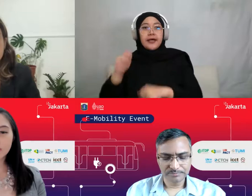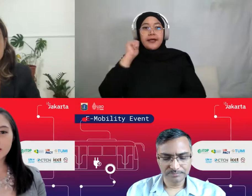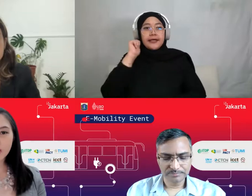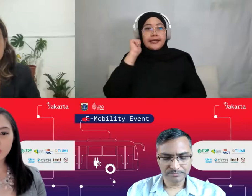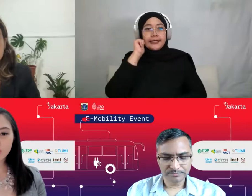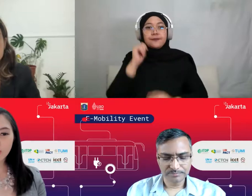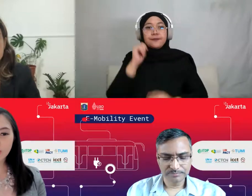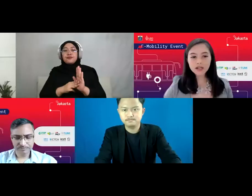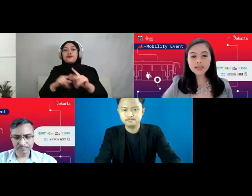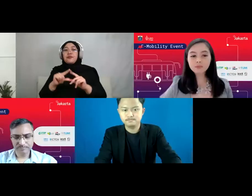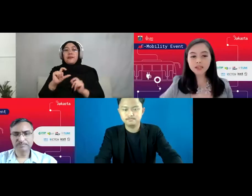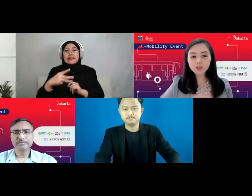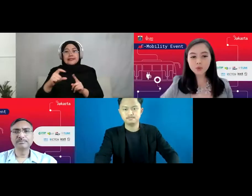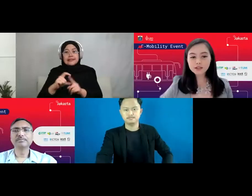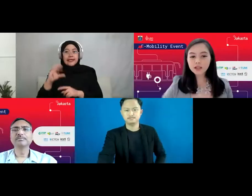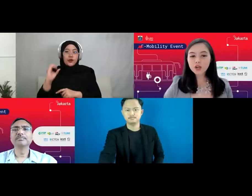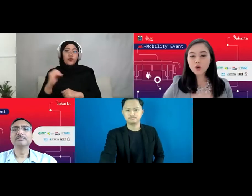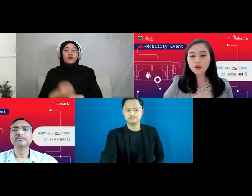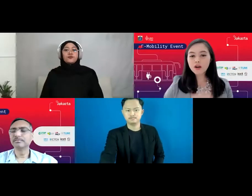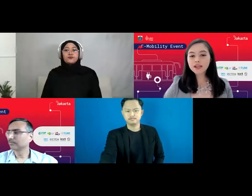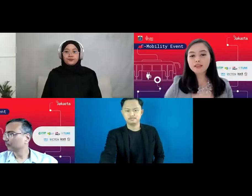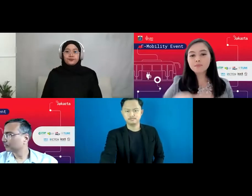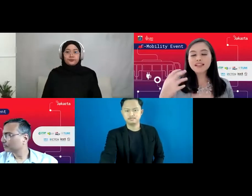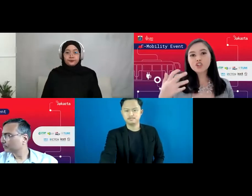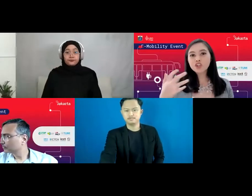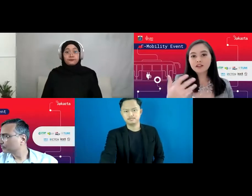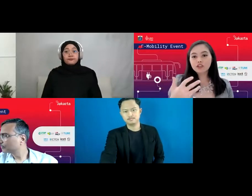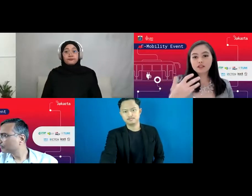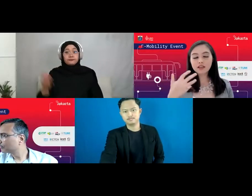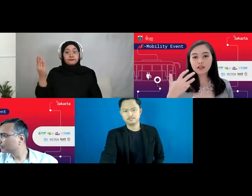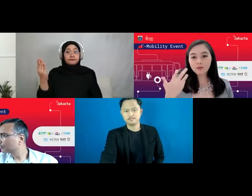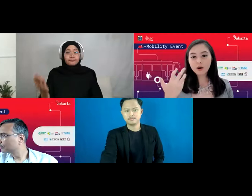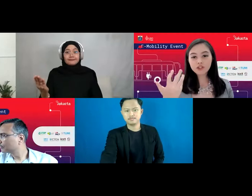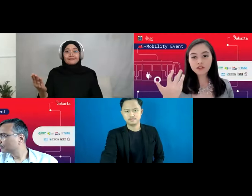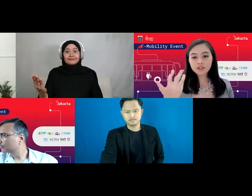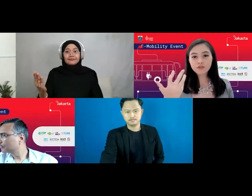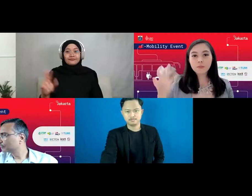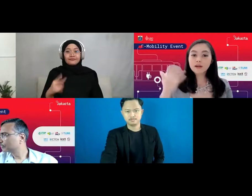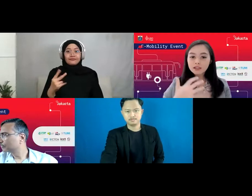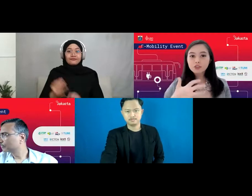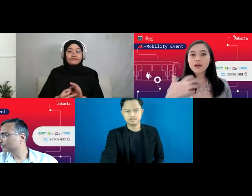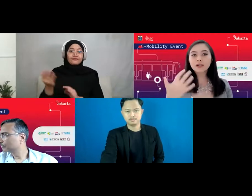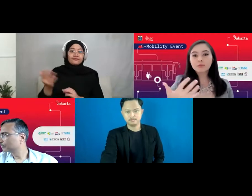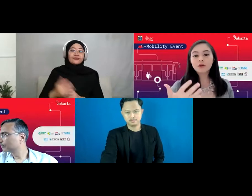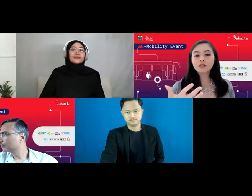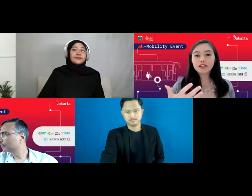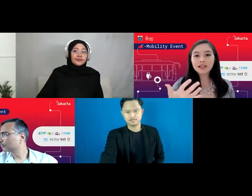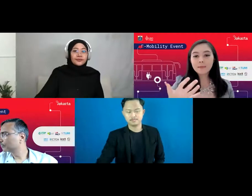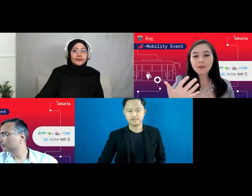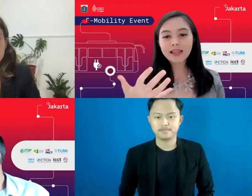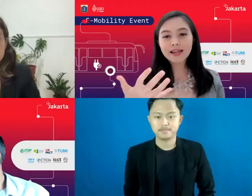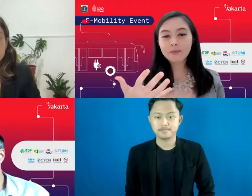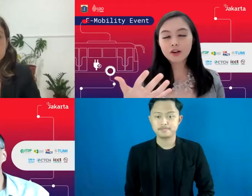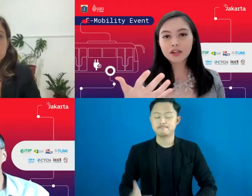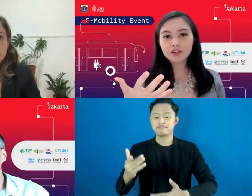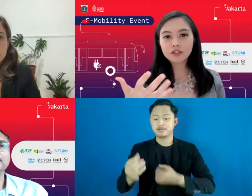can you please also explain to us regarding the biggest challenges on shifting from bundled to unbundled model in